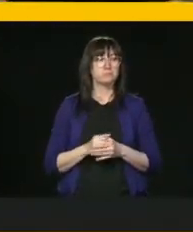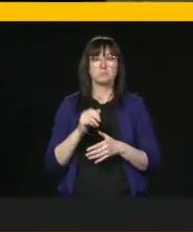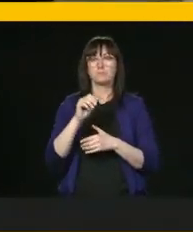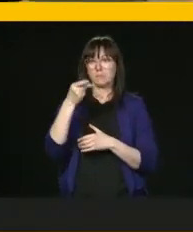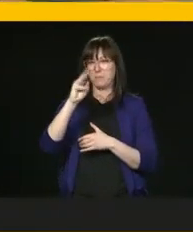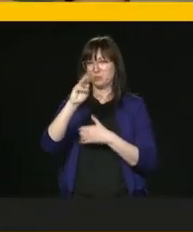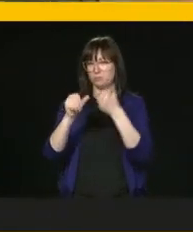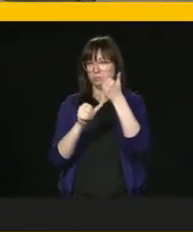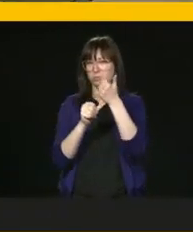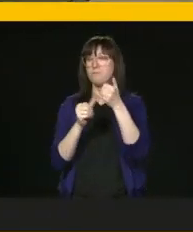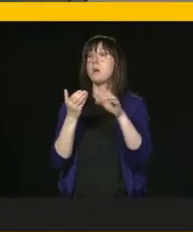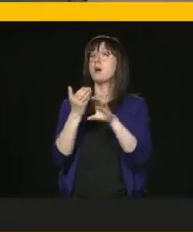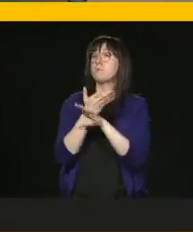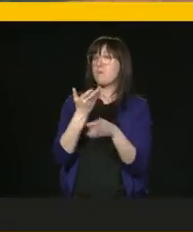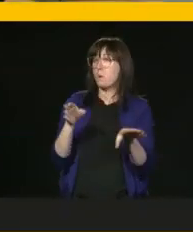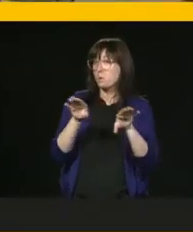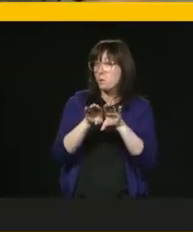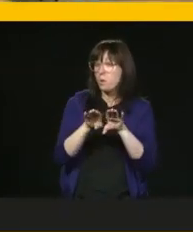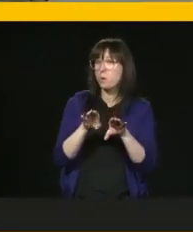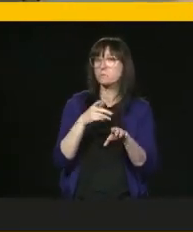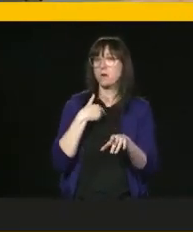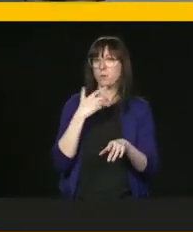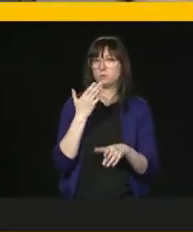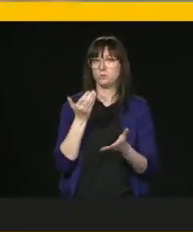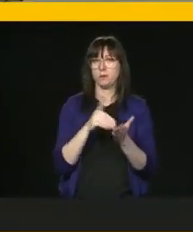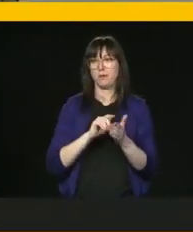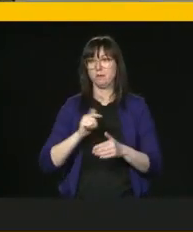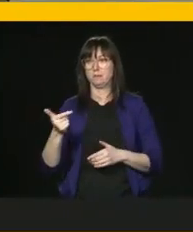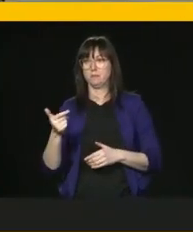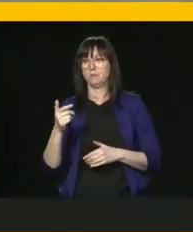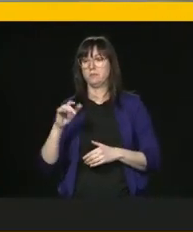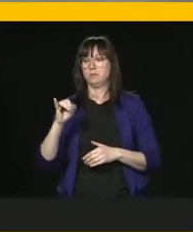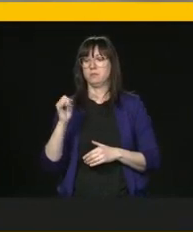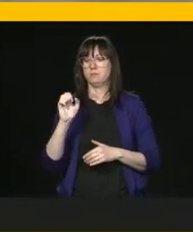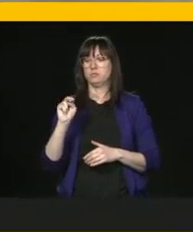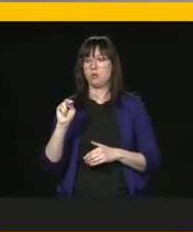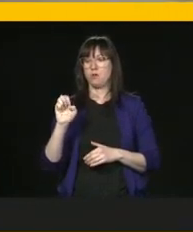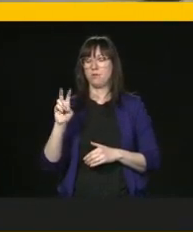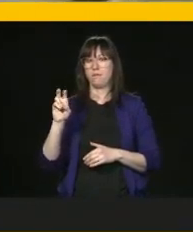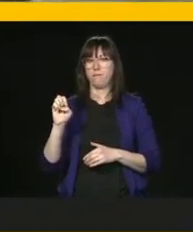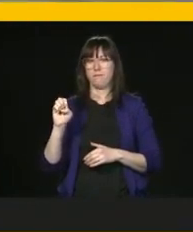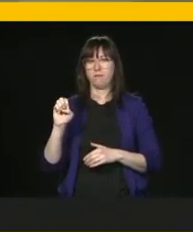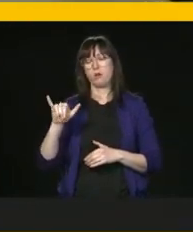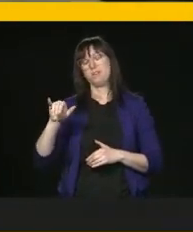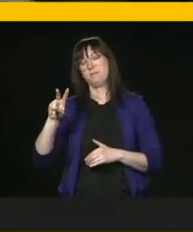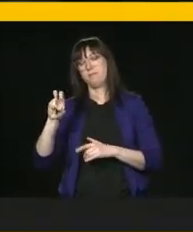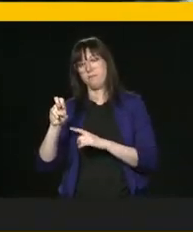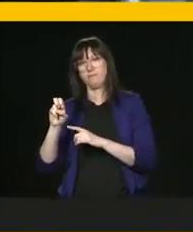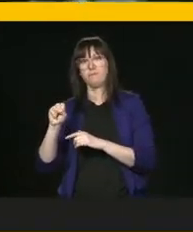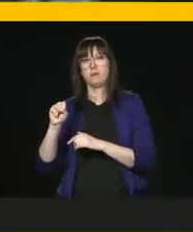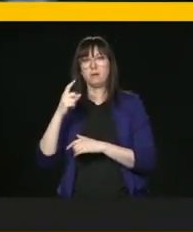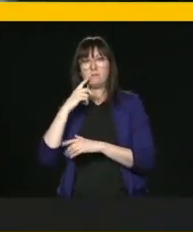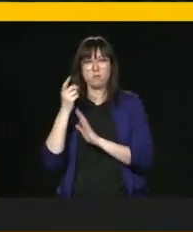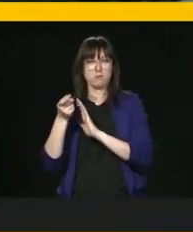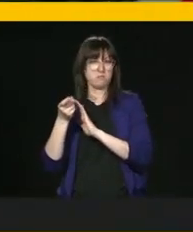to hand the floor to Jean-Yves for a few minutes for a French conclusion.